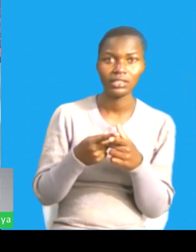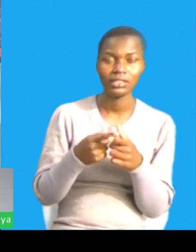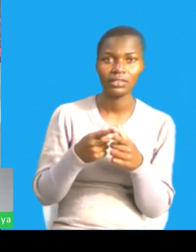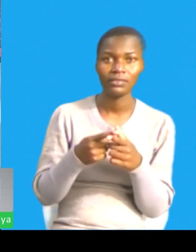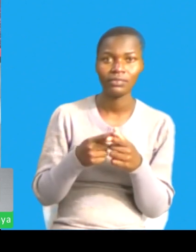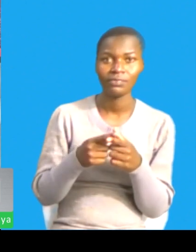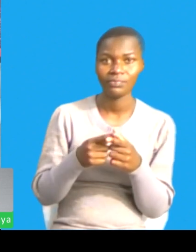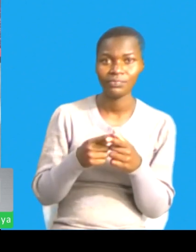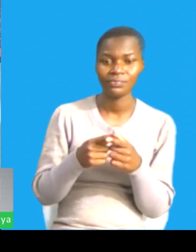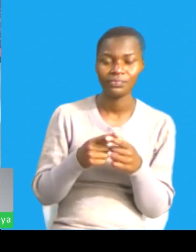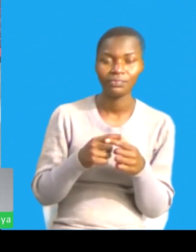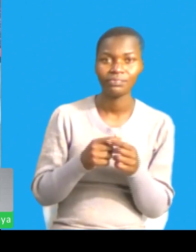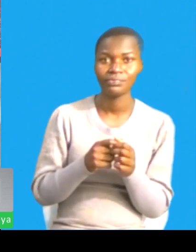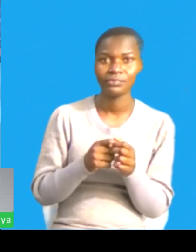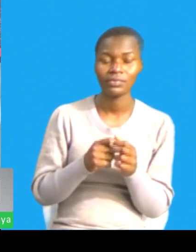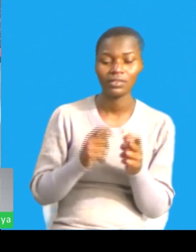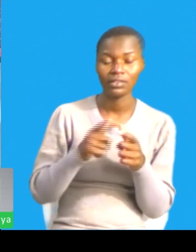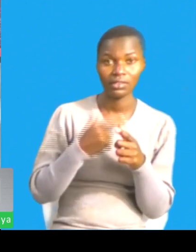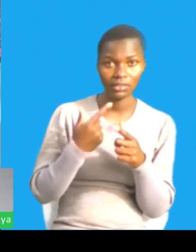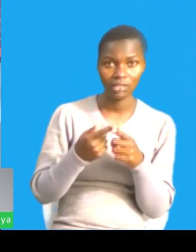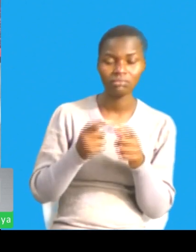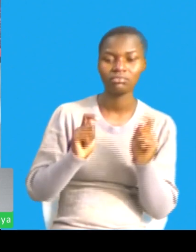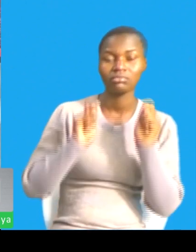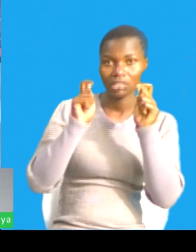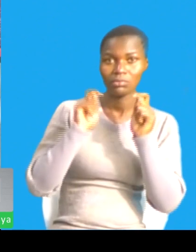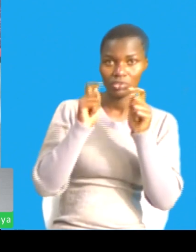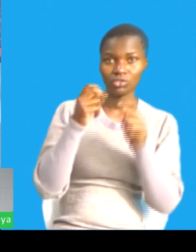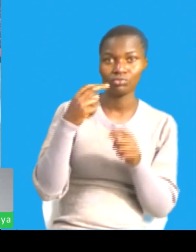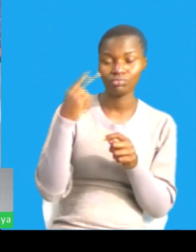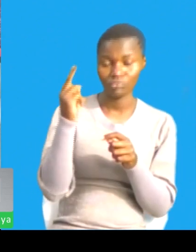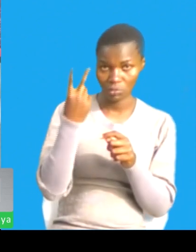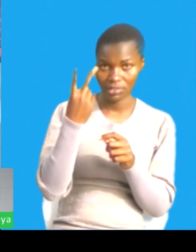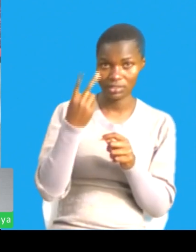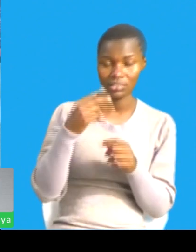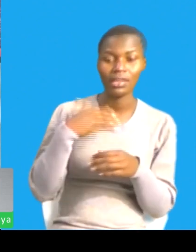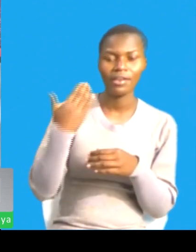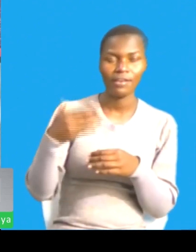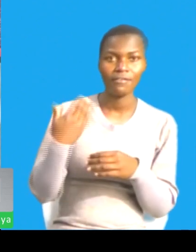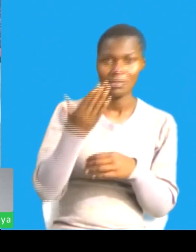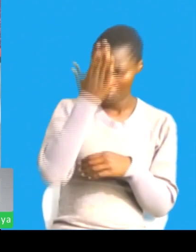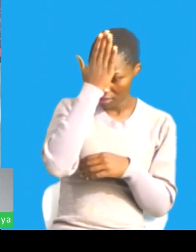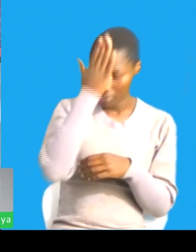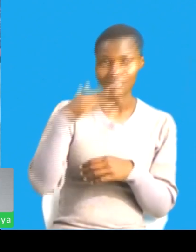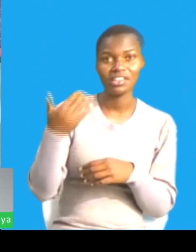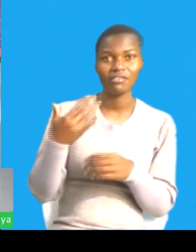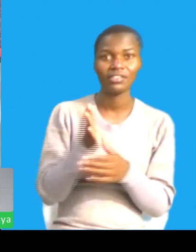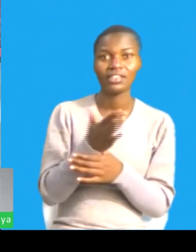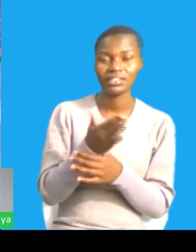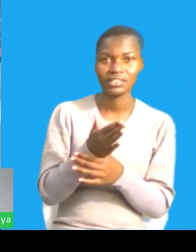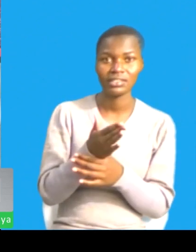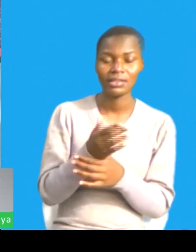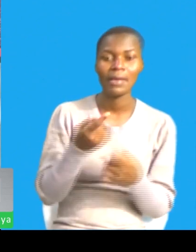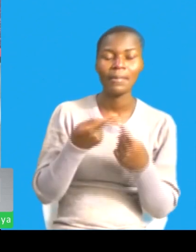there, there'll be demonstrations twice every week, every Monday and every Thursday. But looking at it, Monday